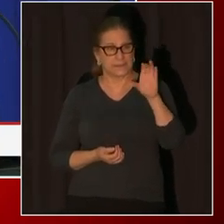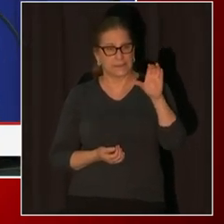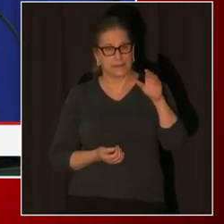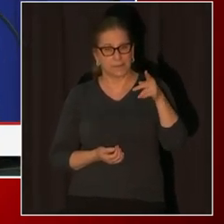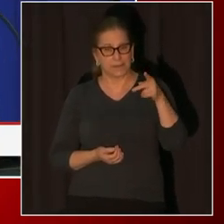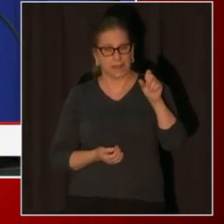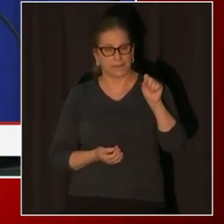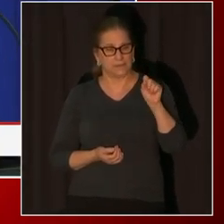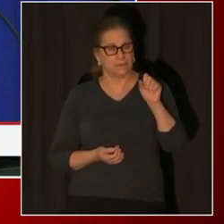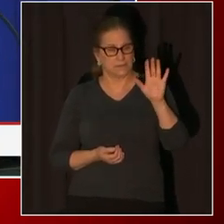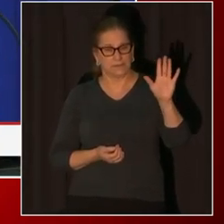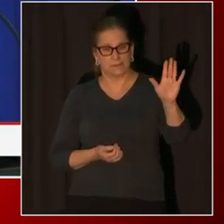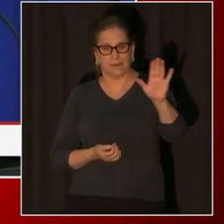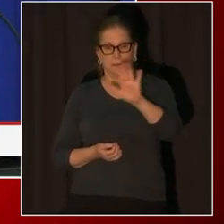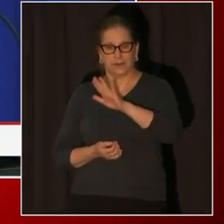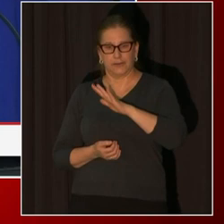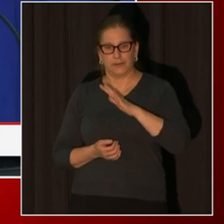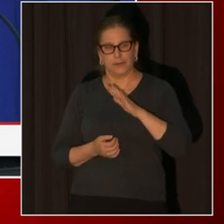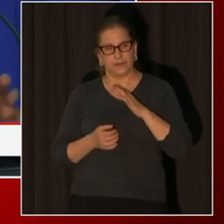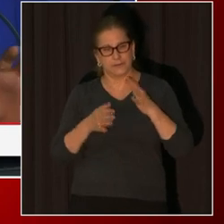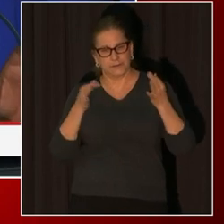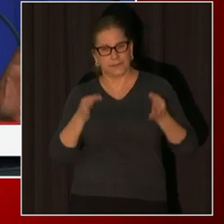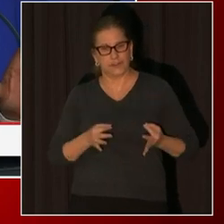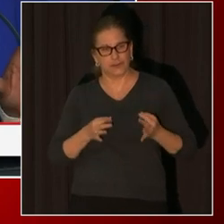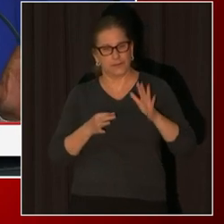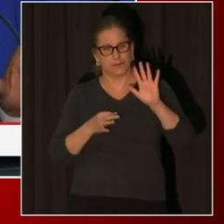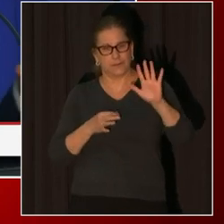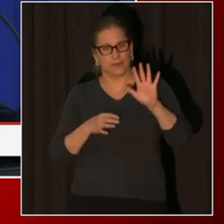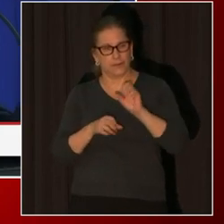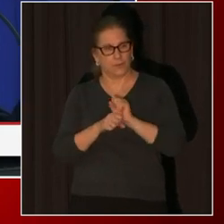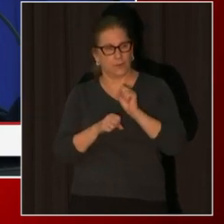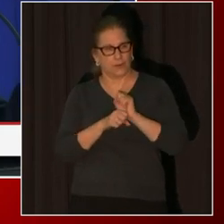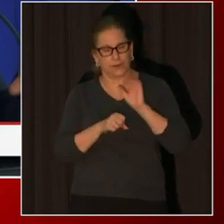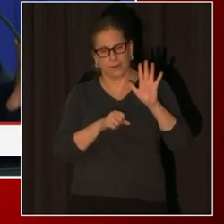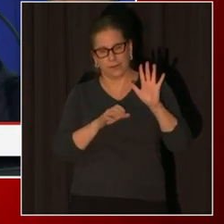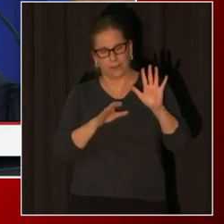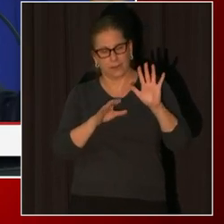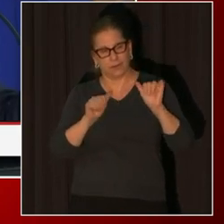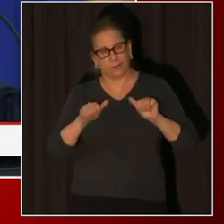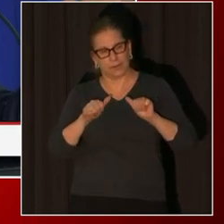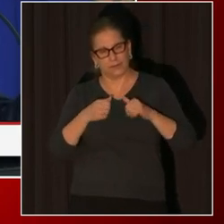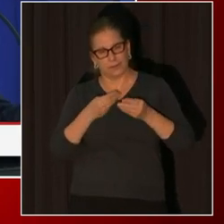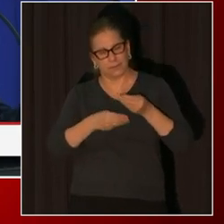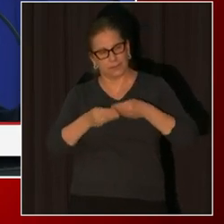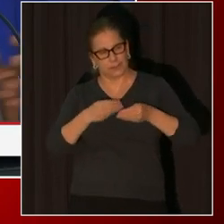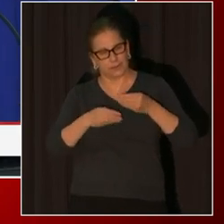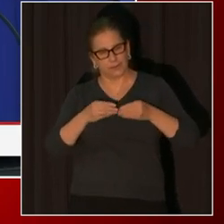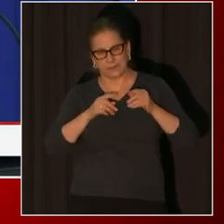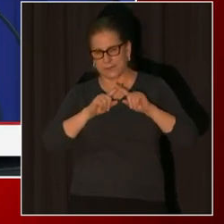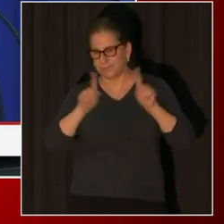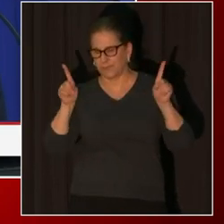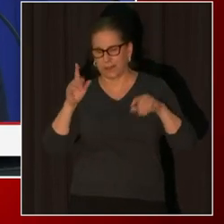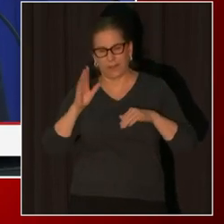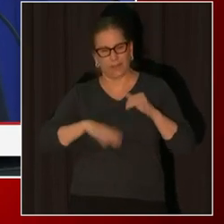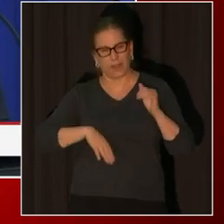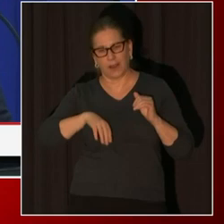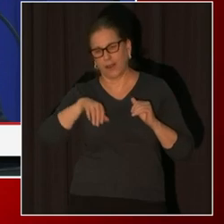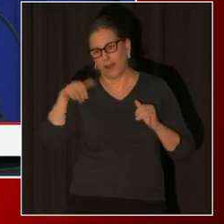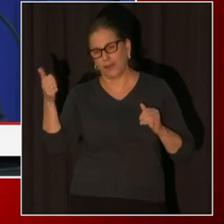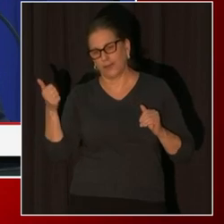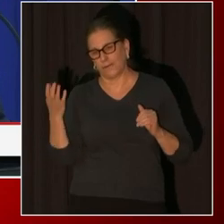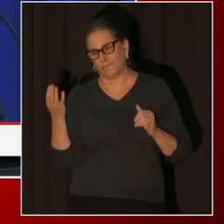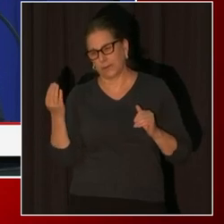place all of those. So I view that a little bit different than the RIFs that I talked about of the 14, but there are